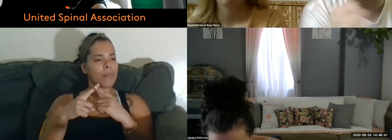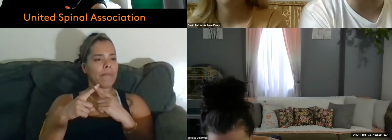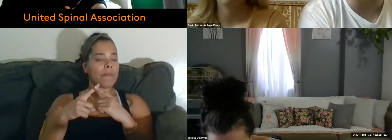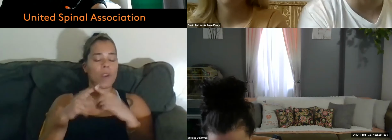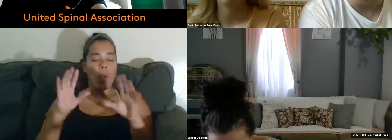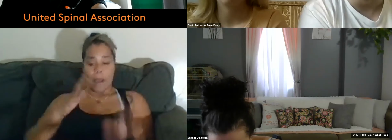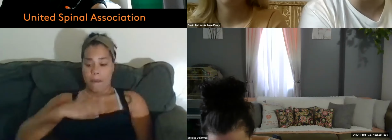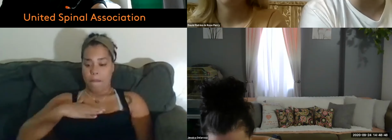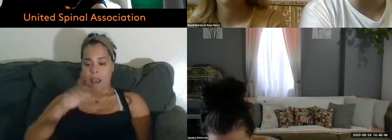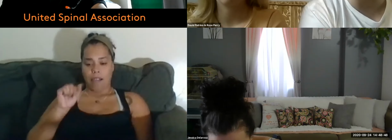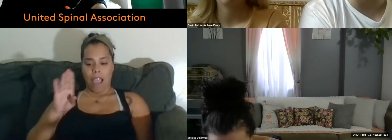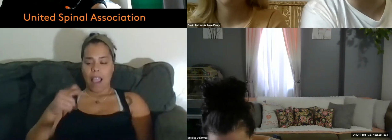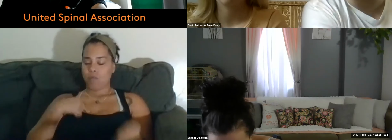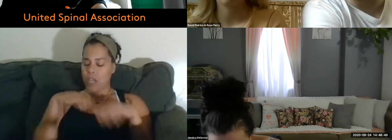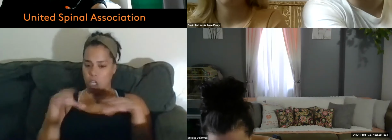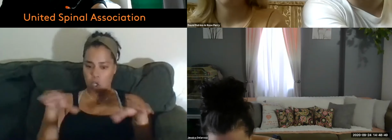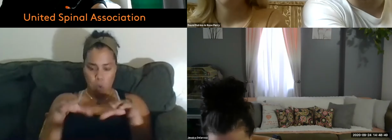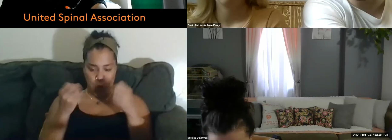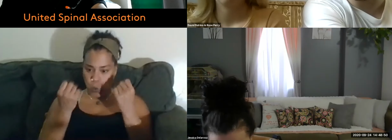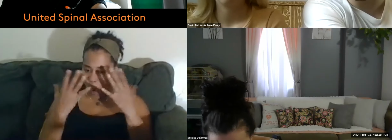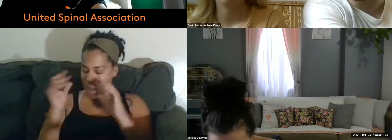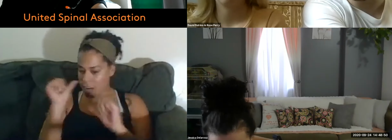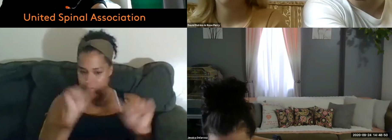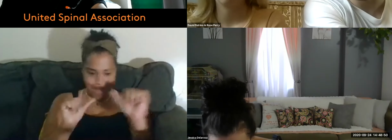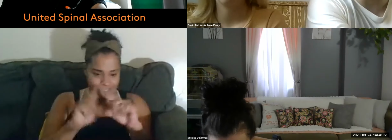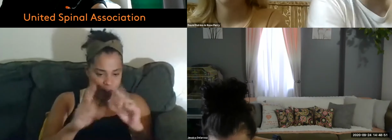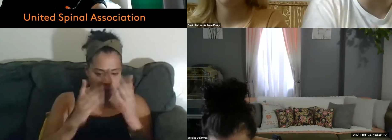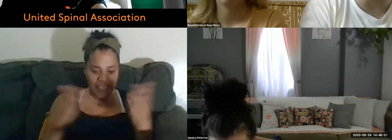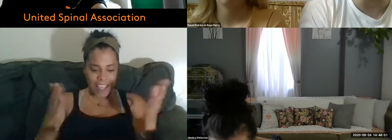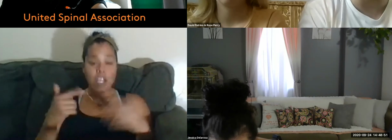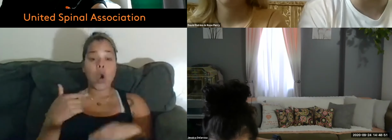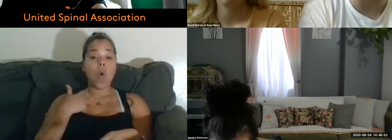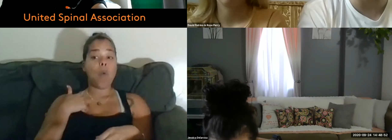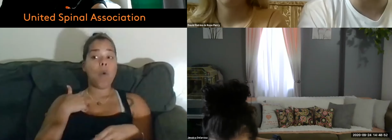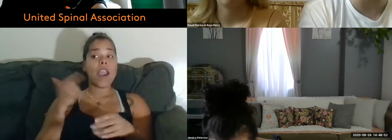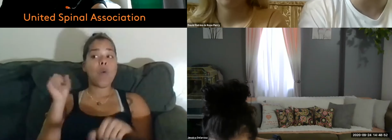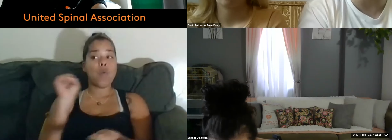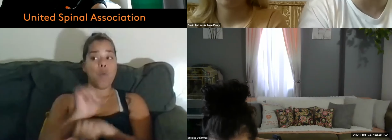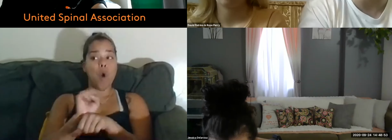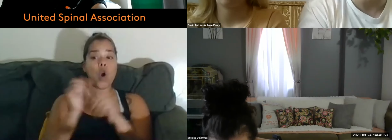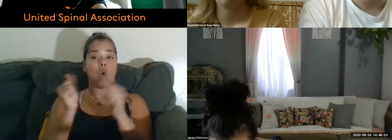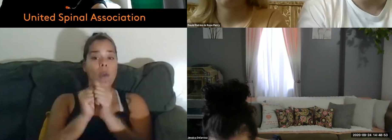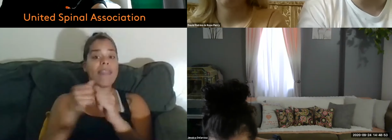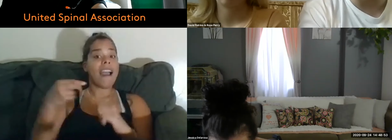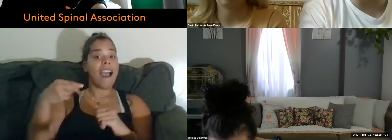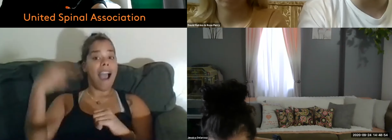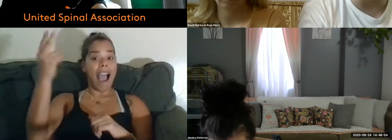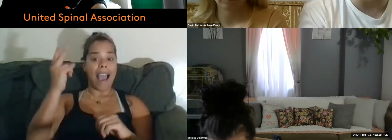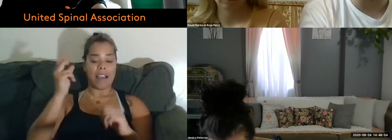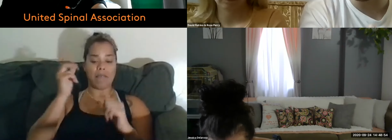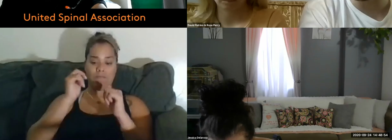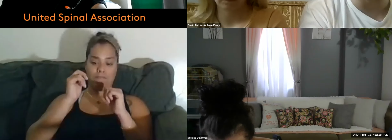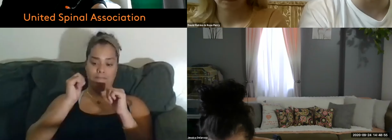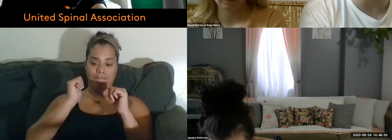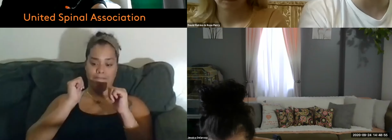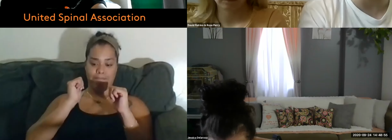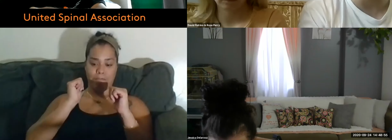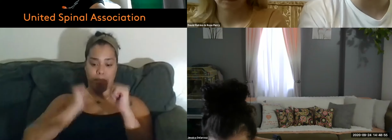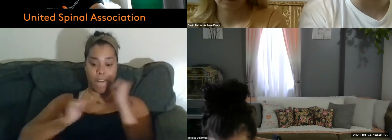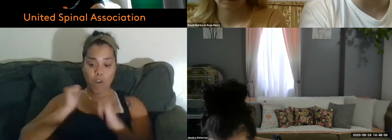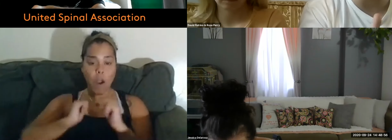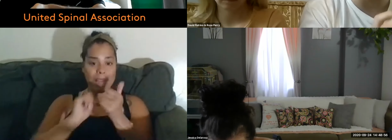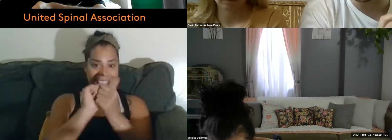things, and we often work with high performance athletes, as well as working with people who are recovering from all